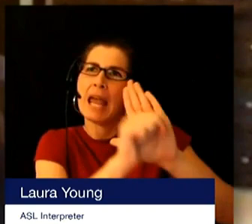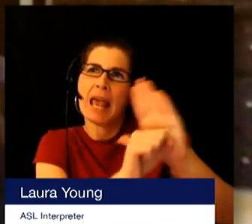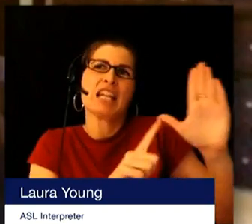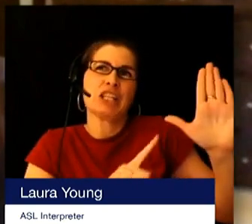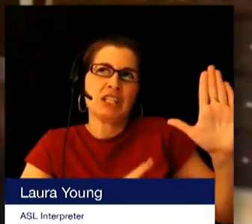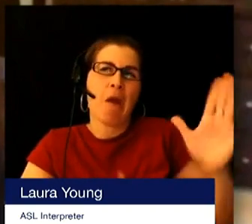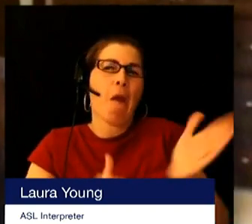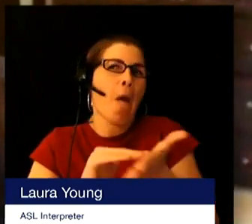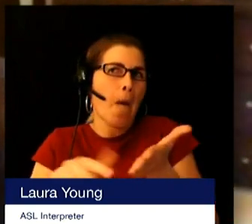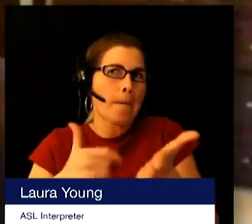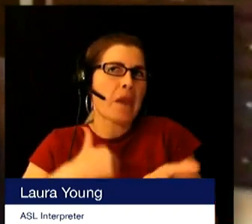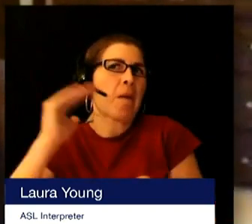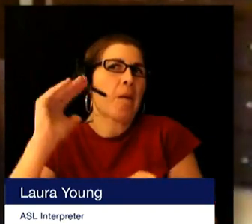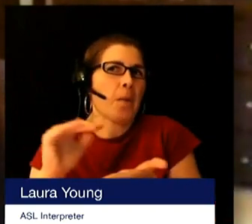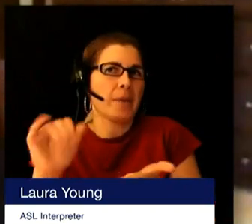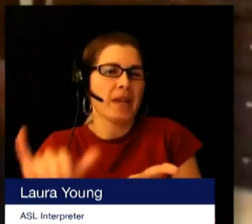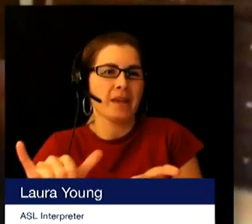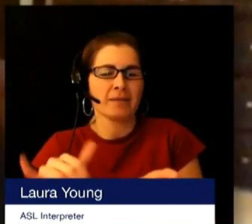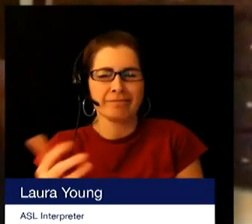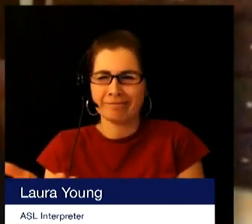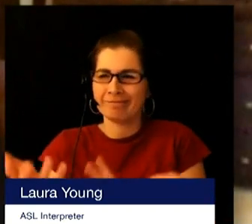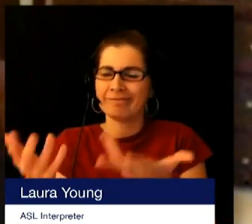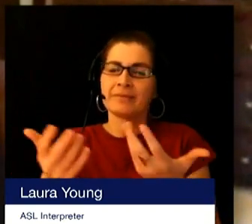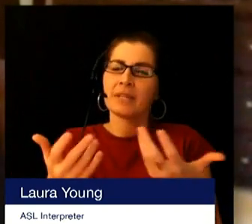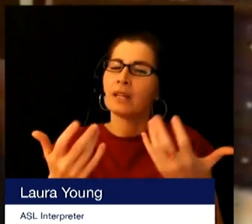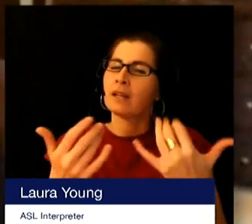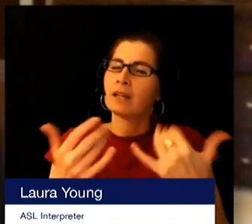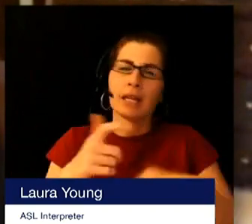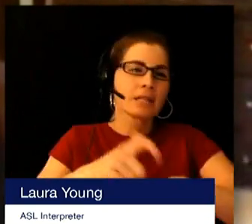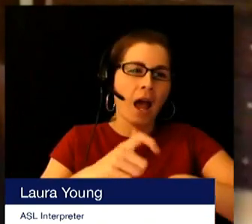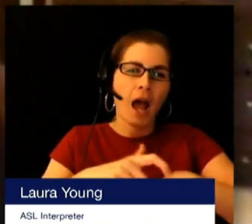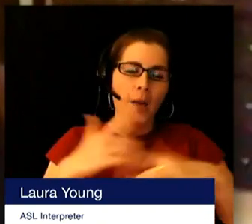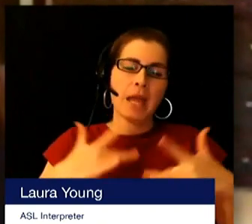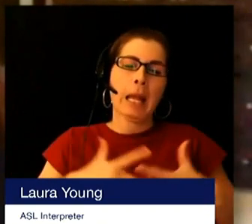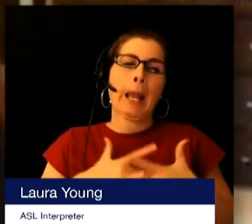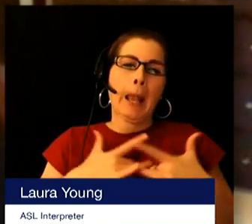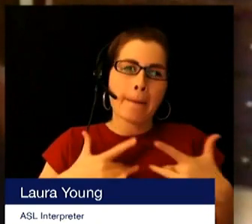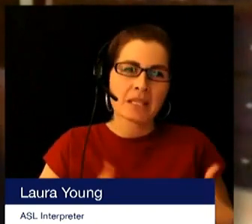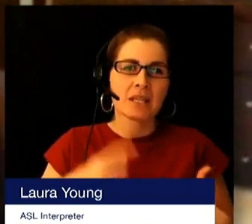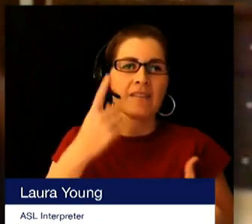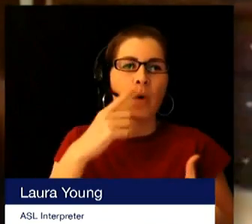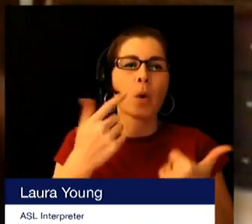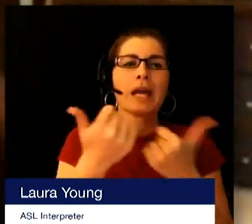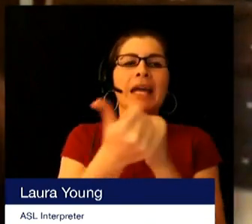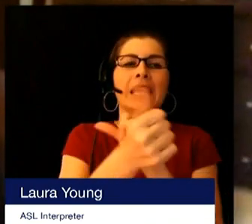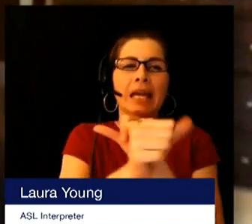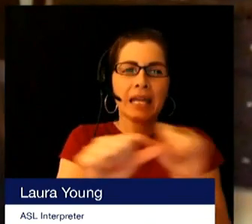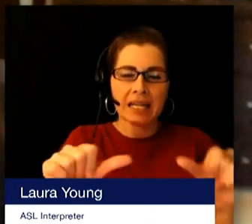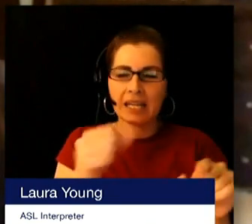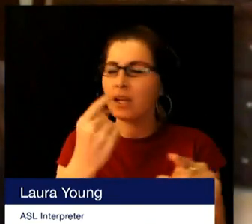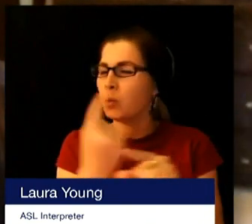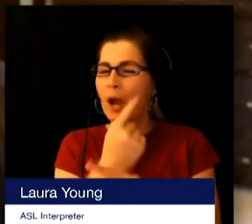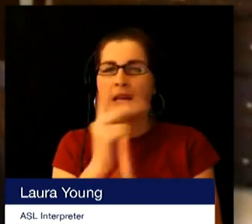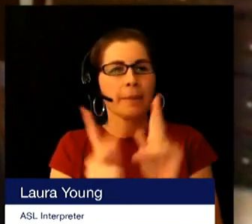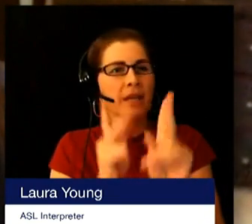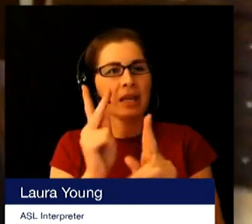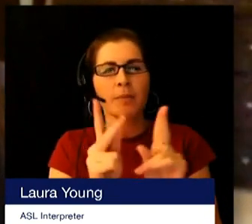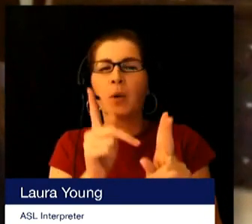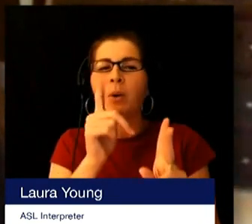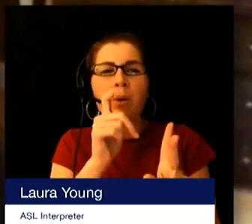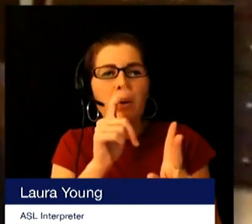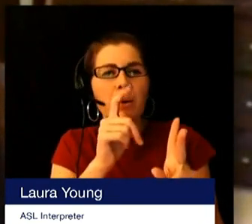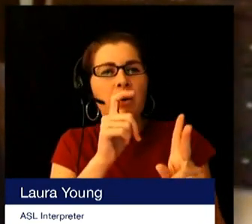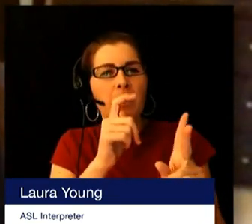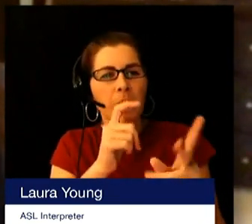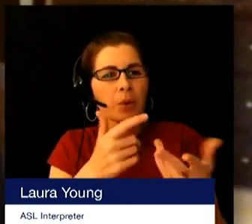in Congress. And it's really time to bring clemency to the overwhelming numbers of regular people who are incarcerated to